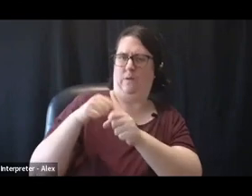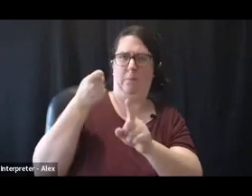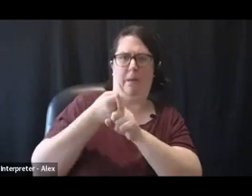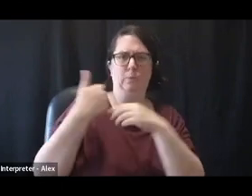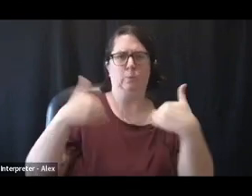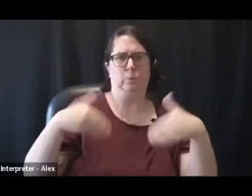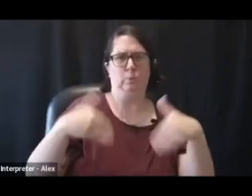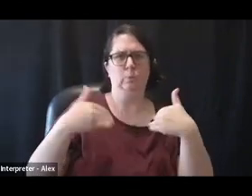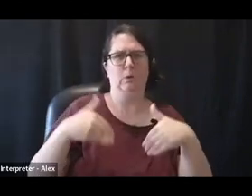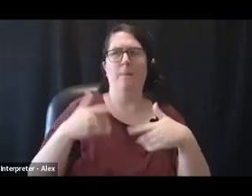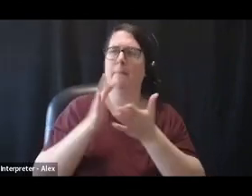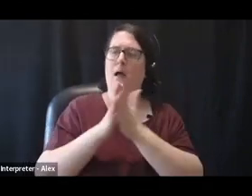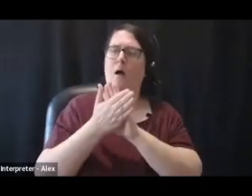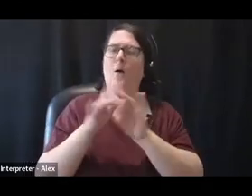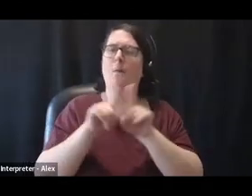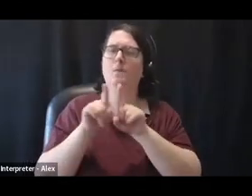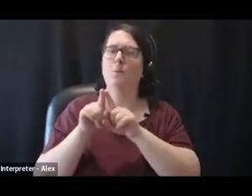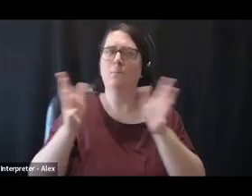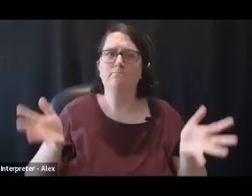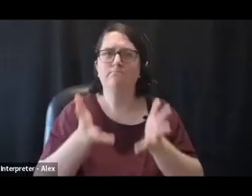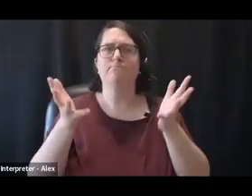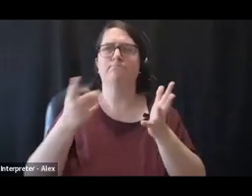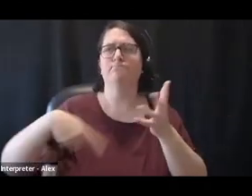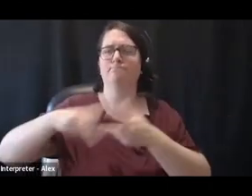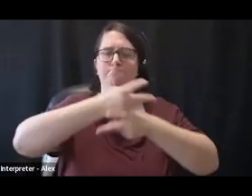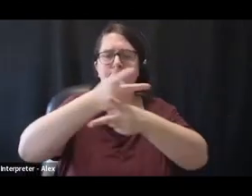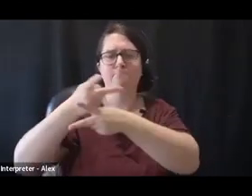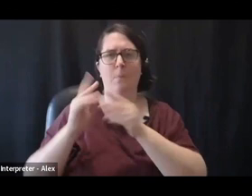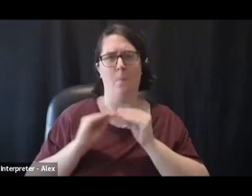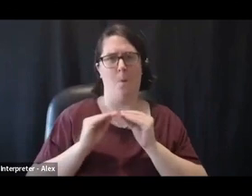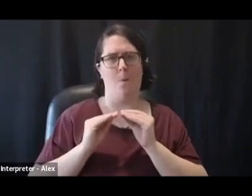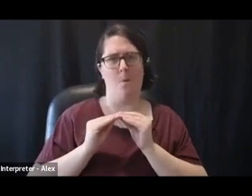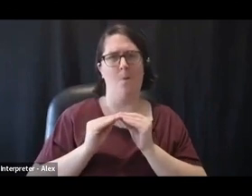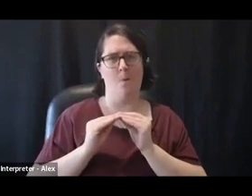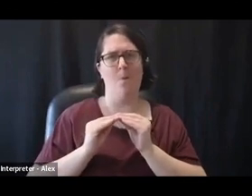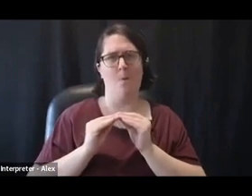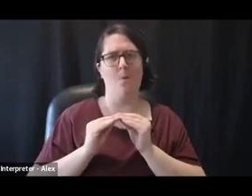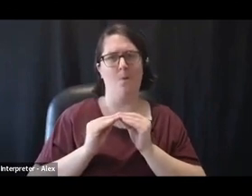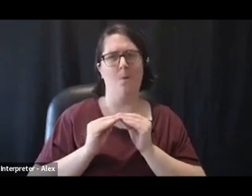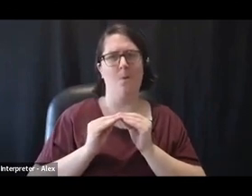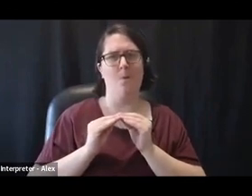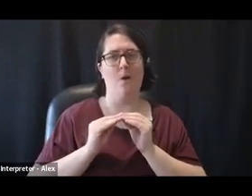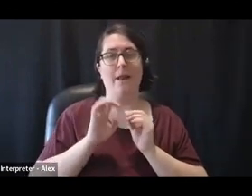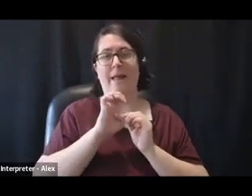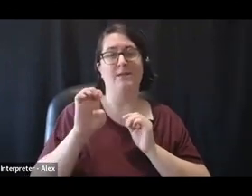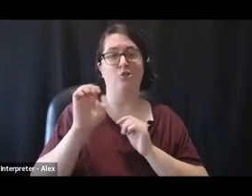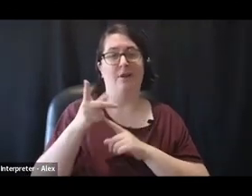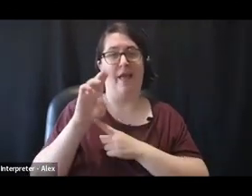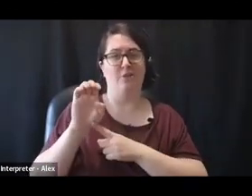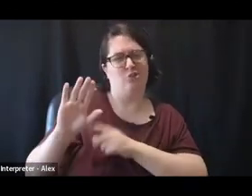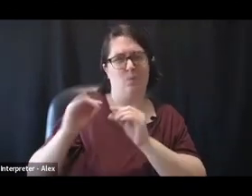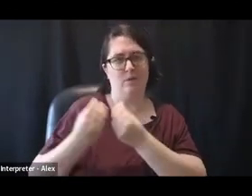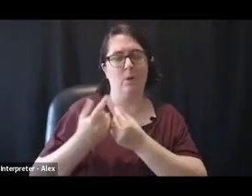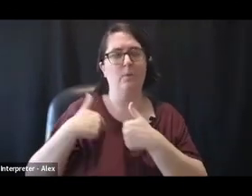and how it encouraged us to maybe better take care of each other. And at Eastern Edge, you spend a lot of time thinking about how to